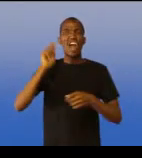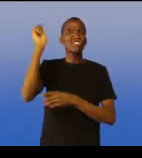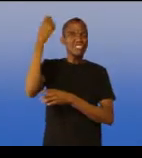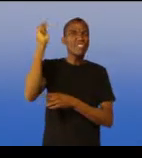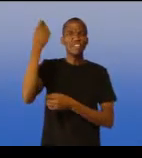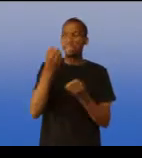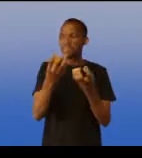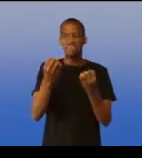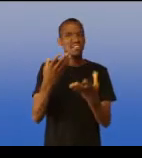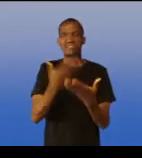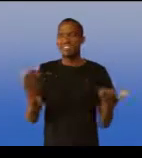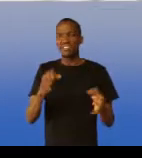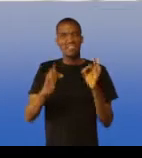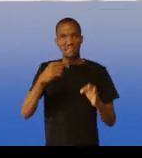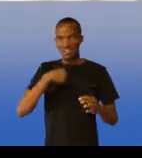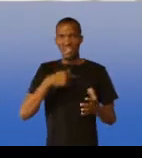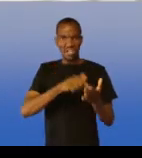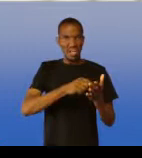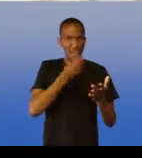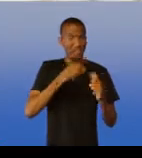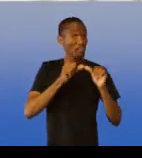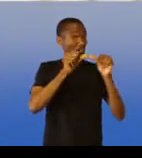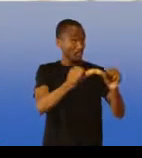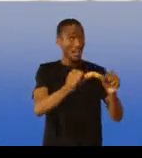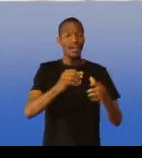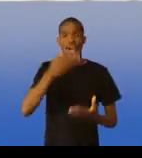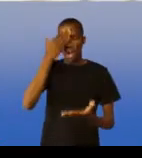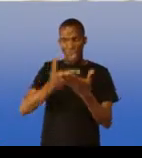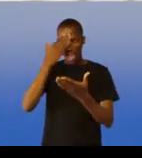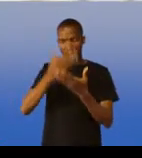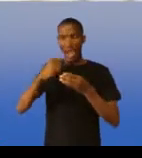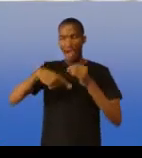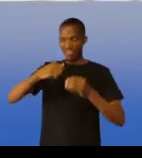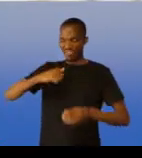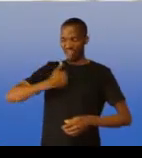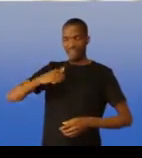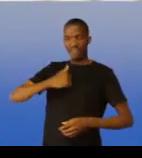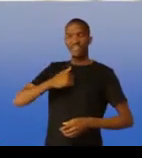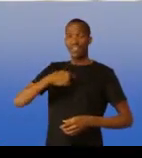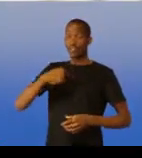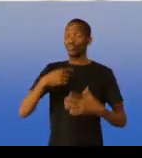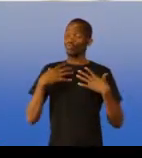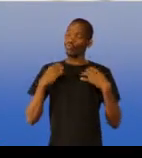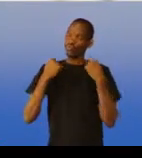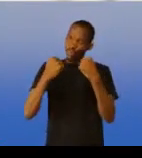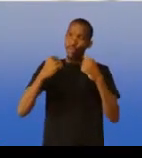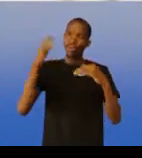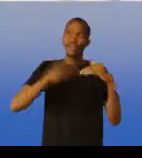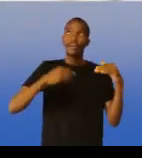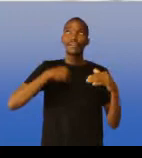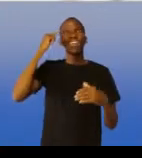my life as long as I adhere to my treatment. What I've learned about myself is that I'm stronger than I ever thought I